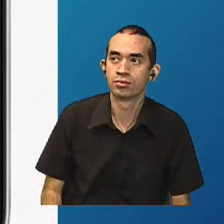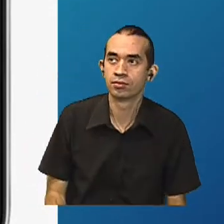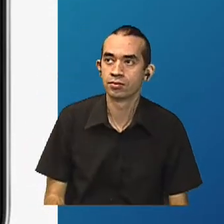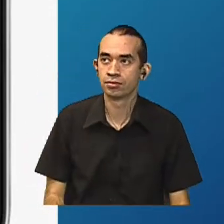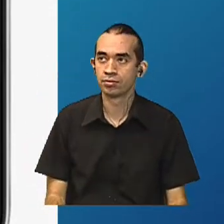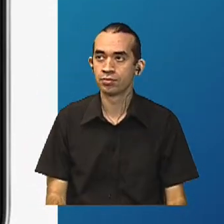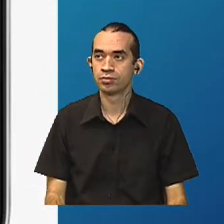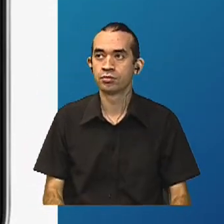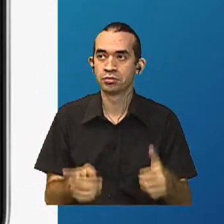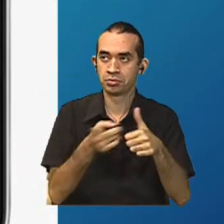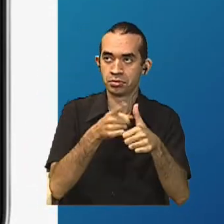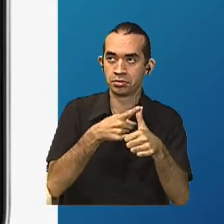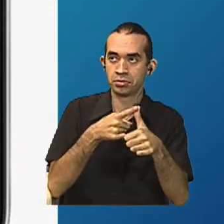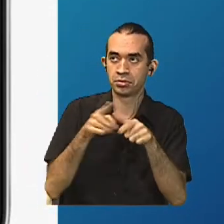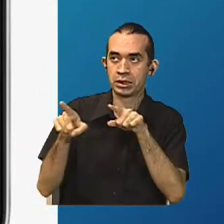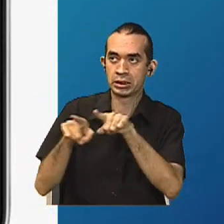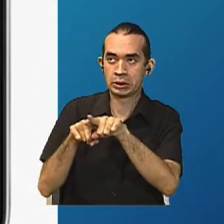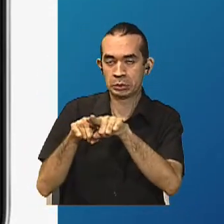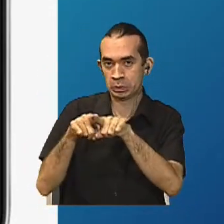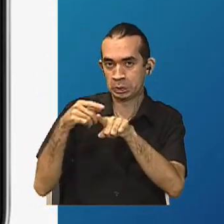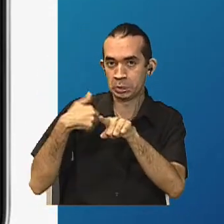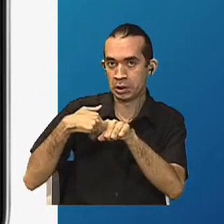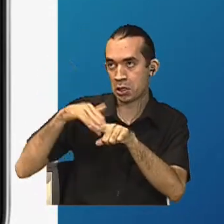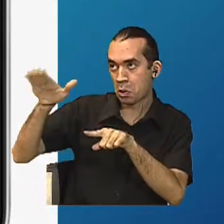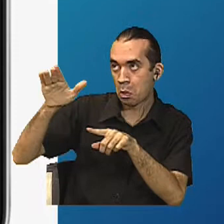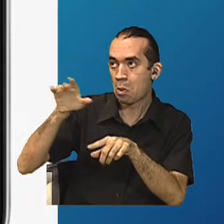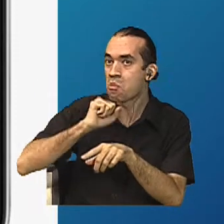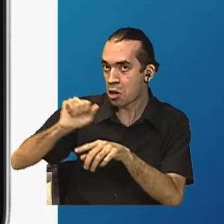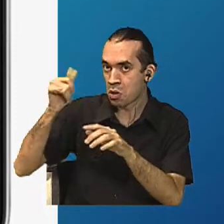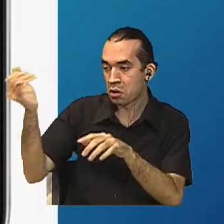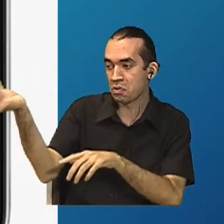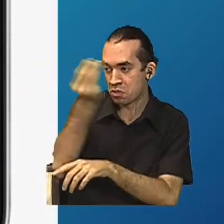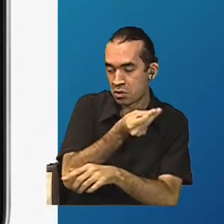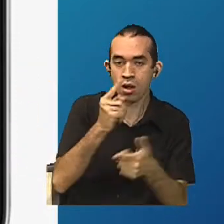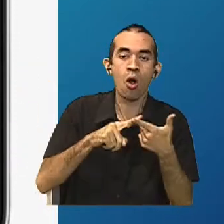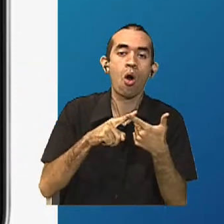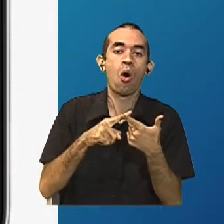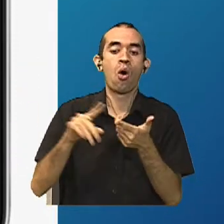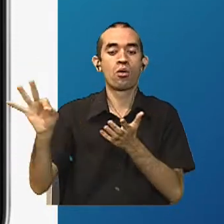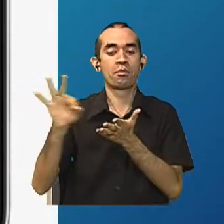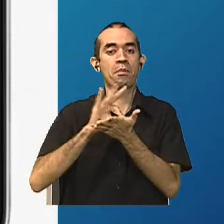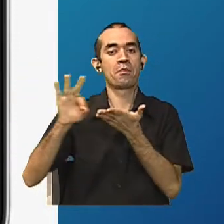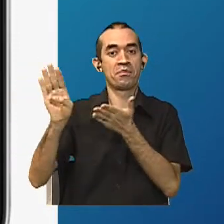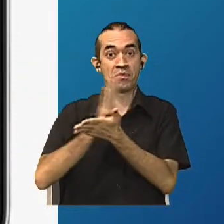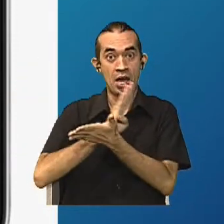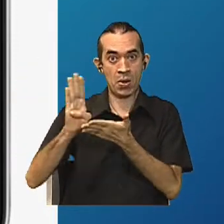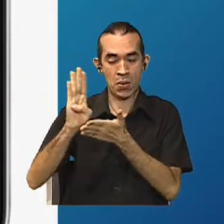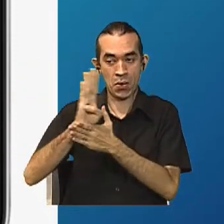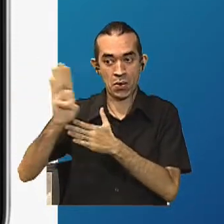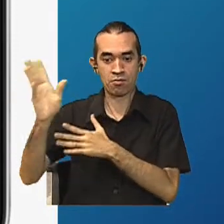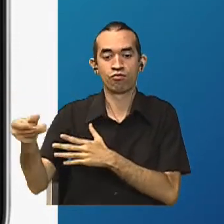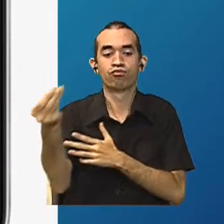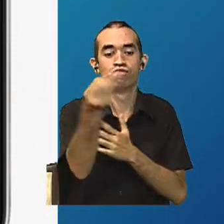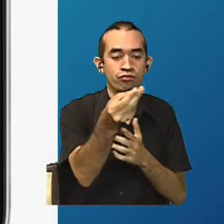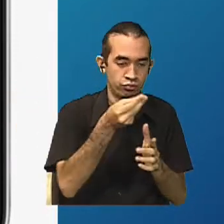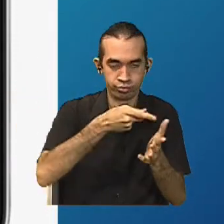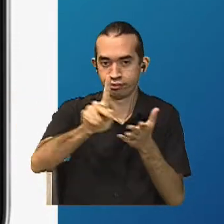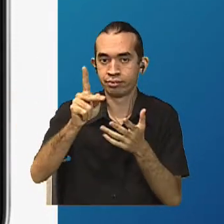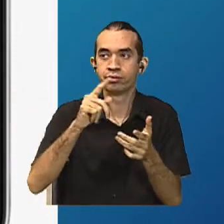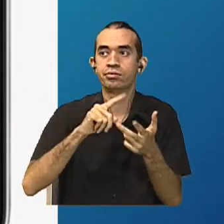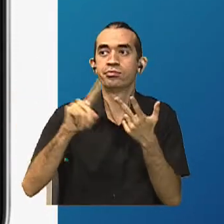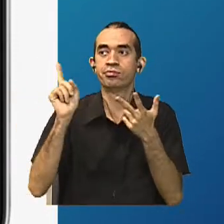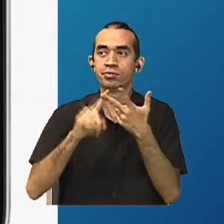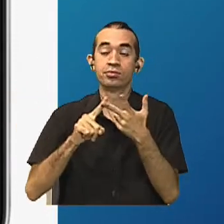phone. Take out money from his bank account. Find a job and work to